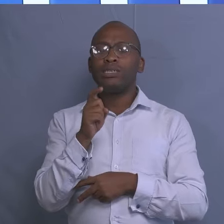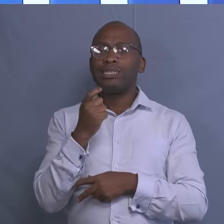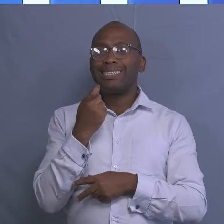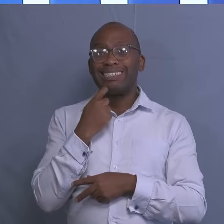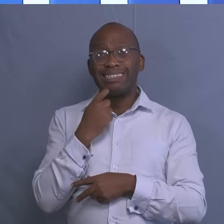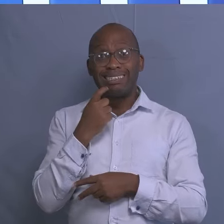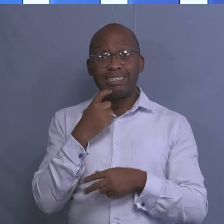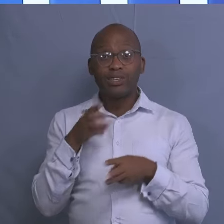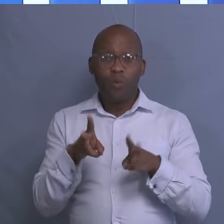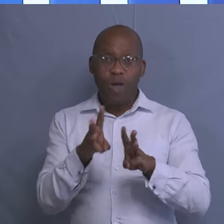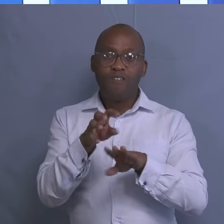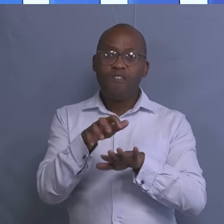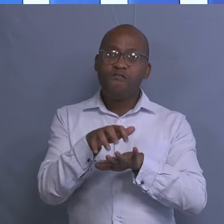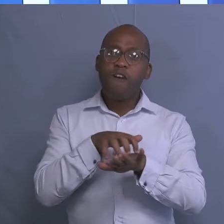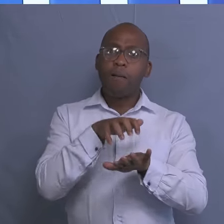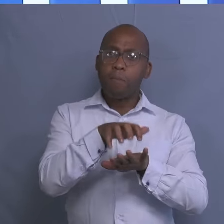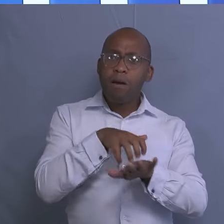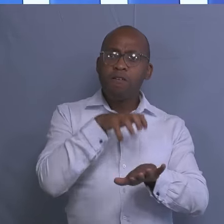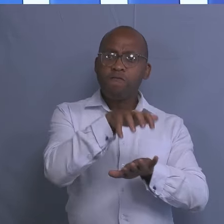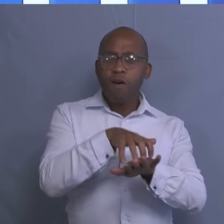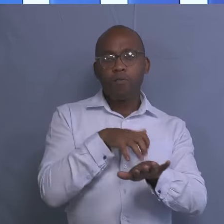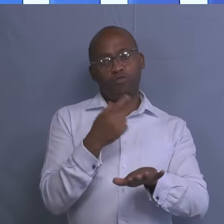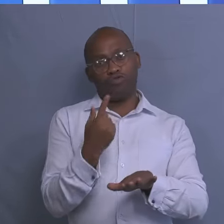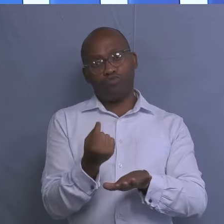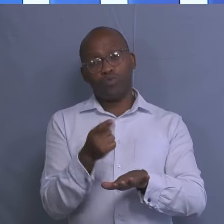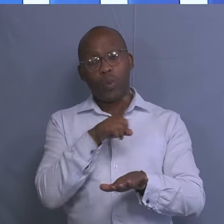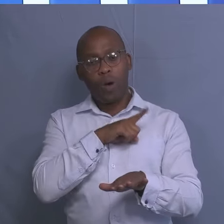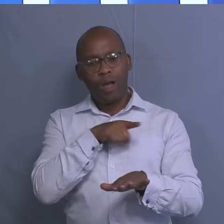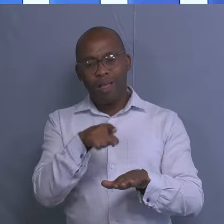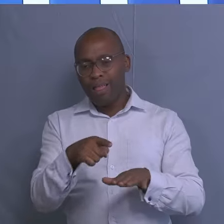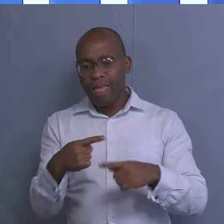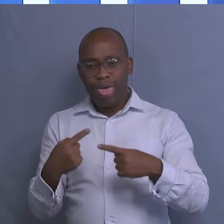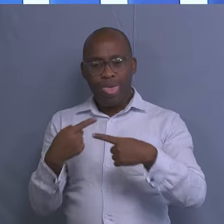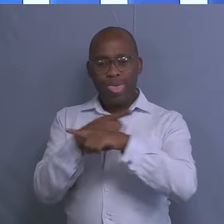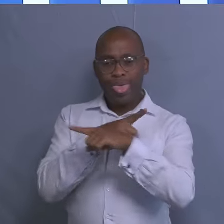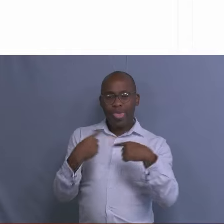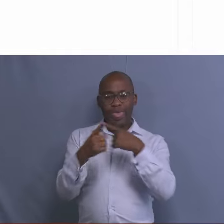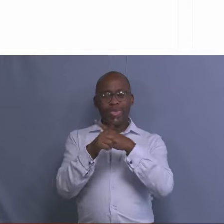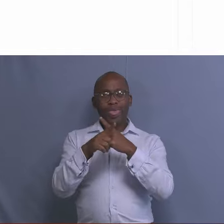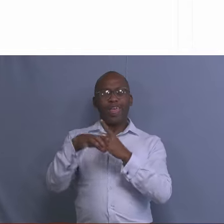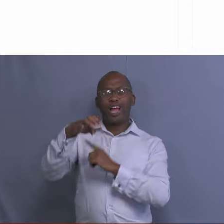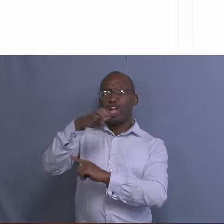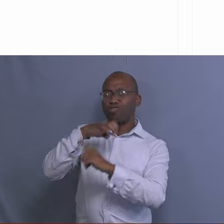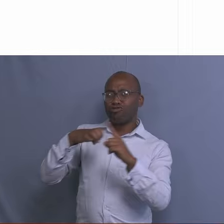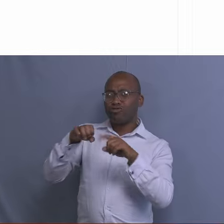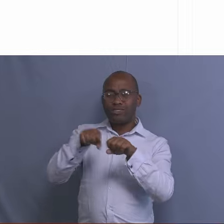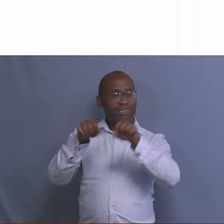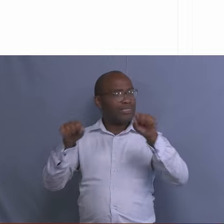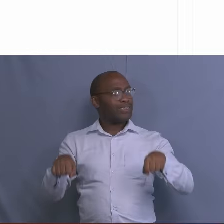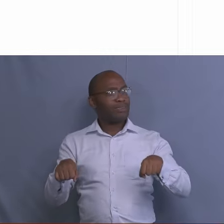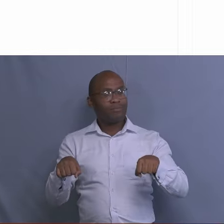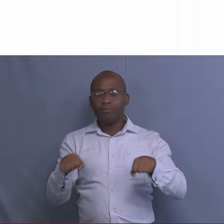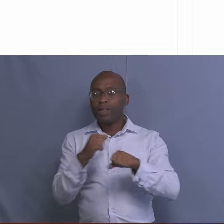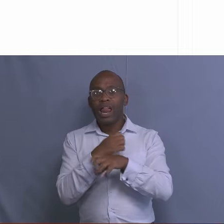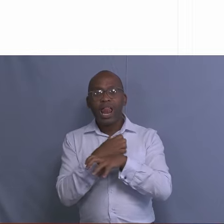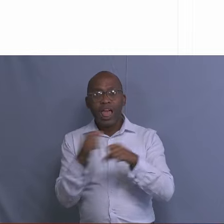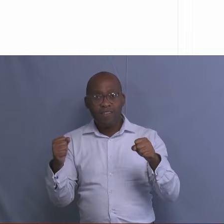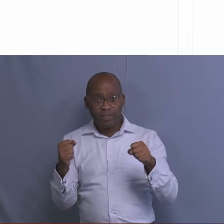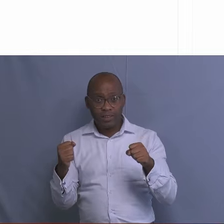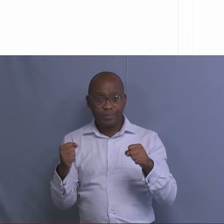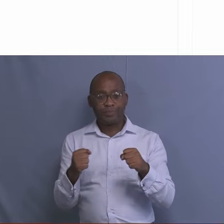desirable because it doesn't interfere with the natural ecosystem. It minimizes soil